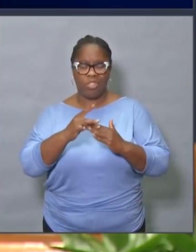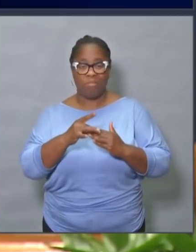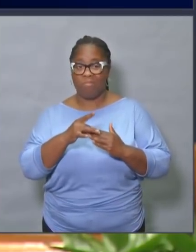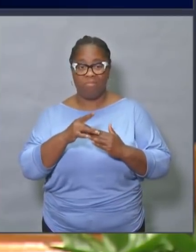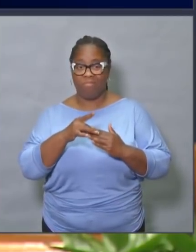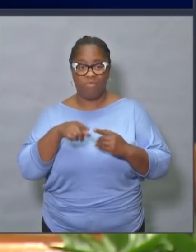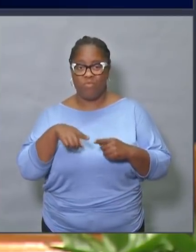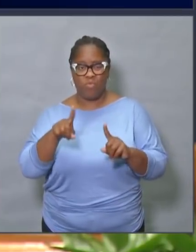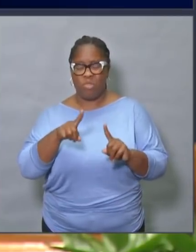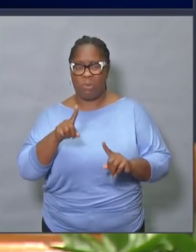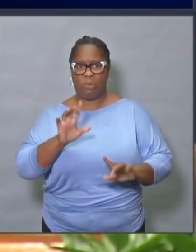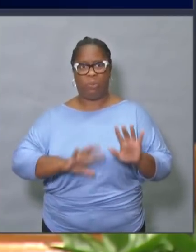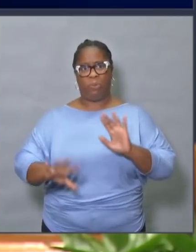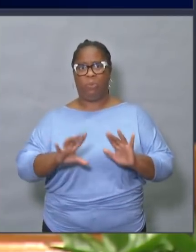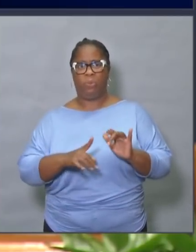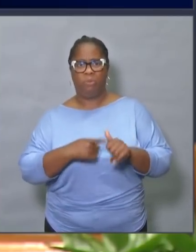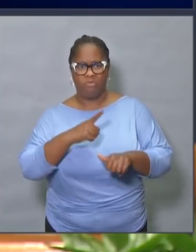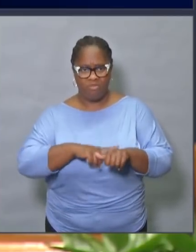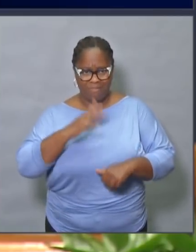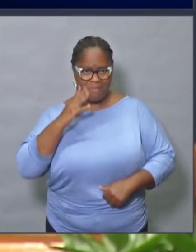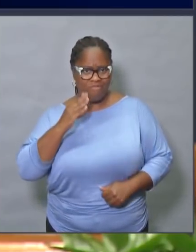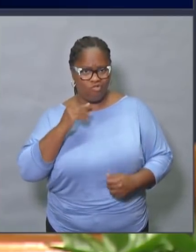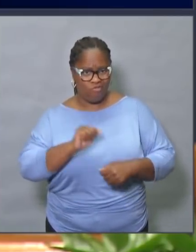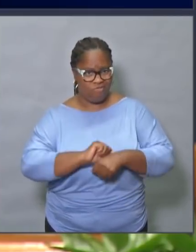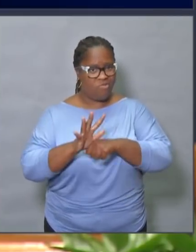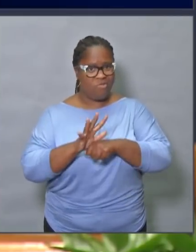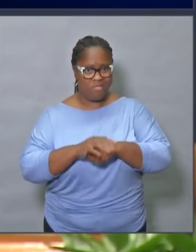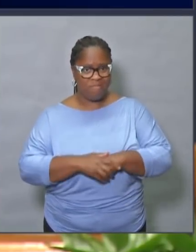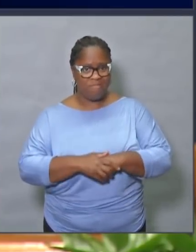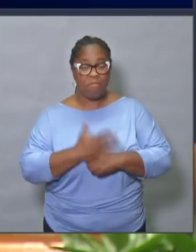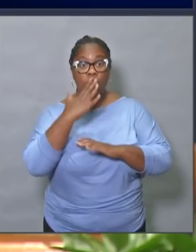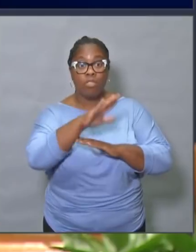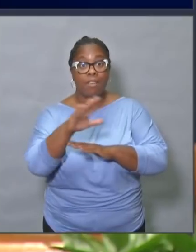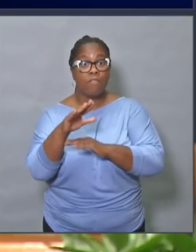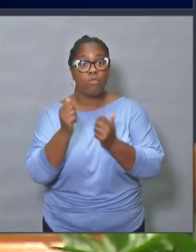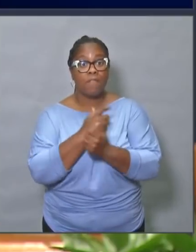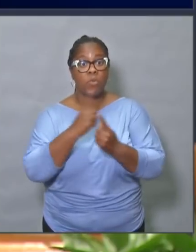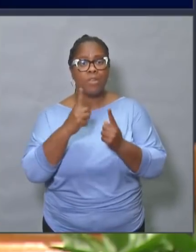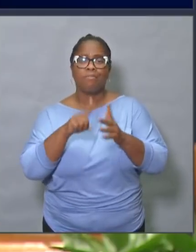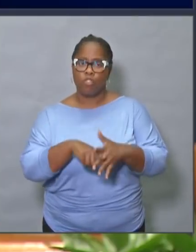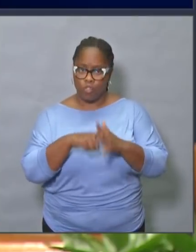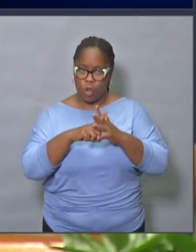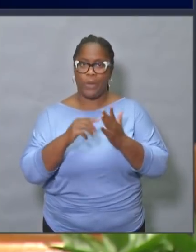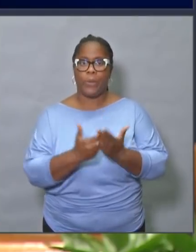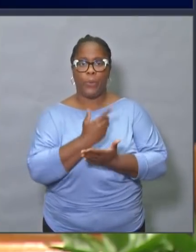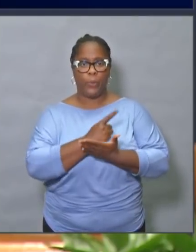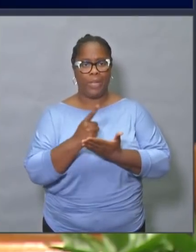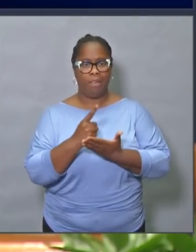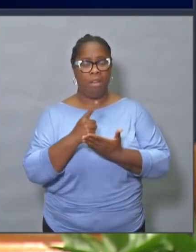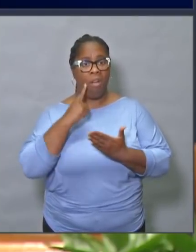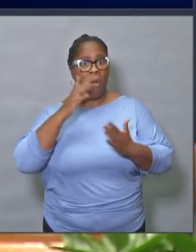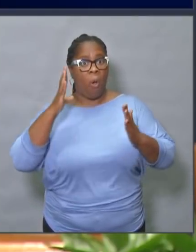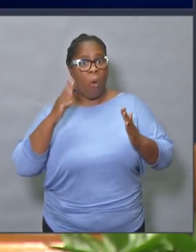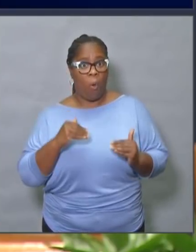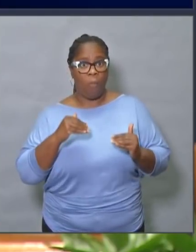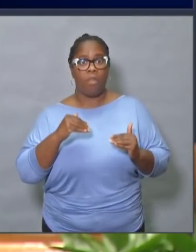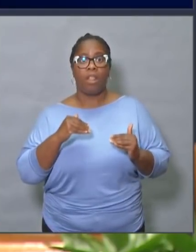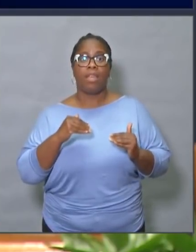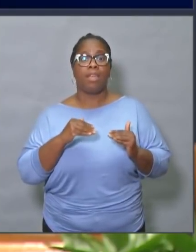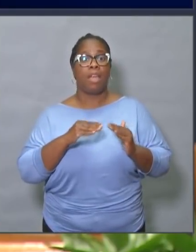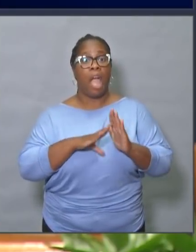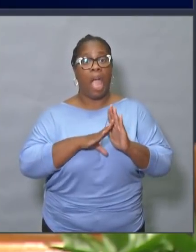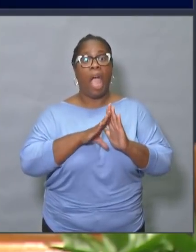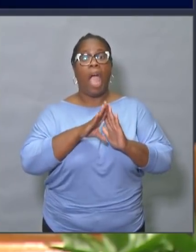times. And good afternoon, everyone. We are starting a new week, and what I hope will be a major turning point in